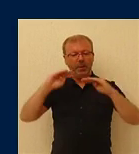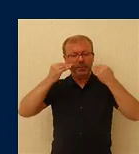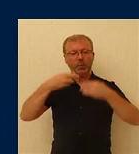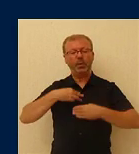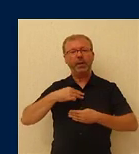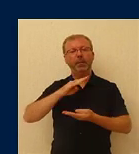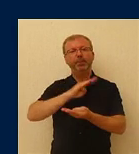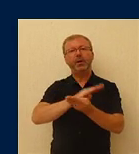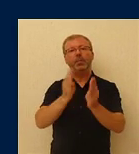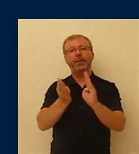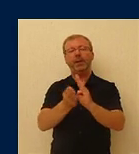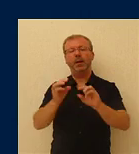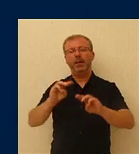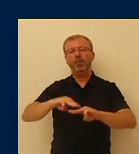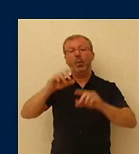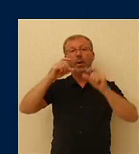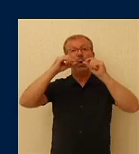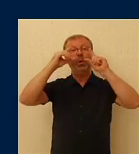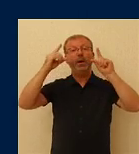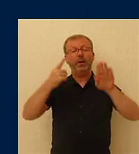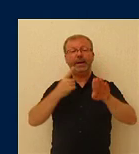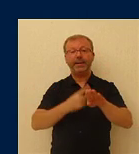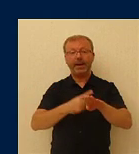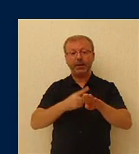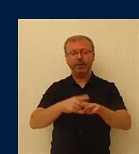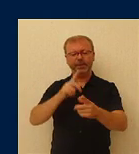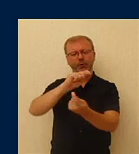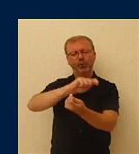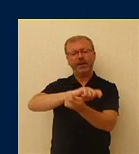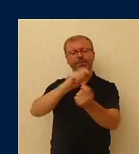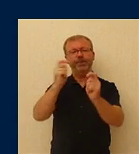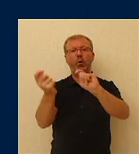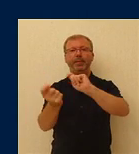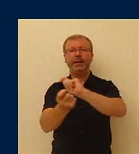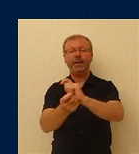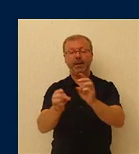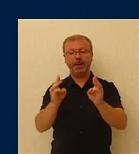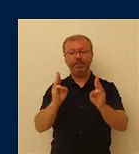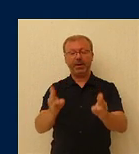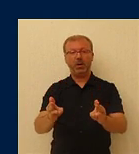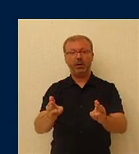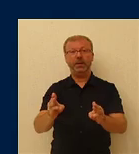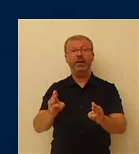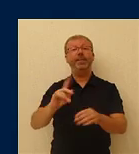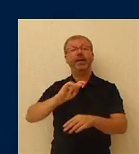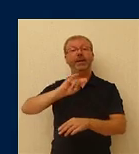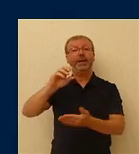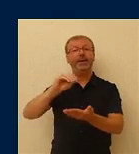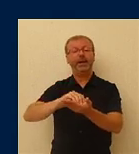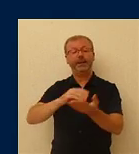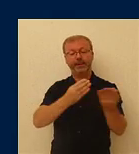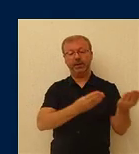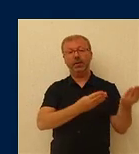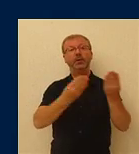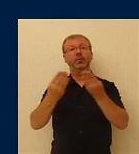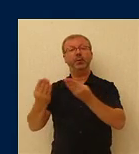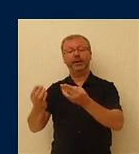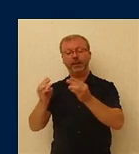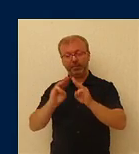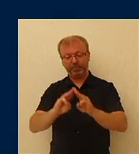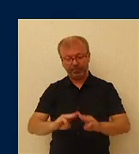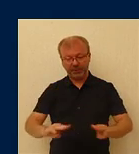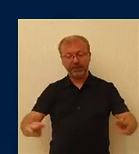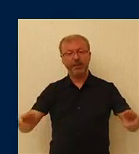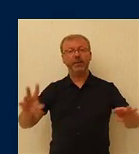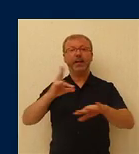sites, because we are becoming more aware again of the transforming power it has to